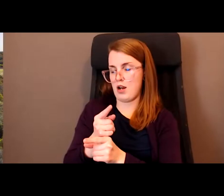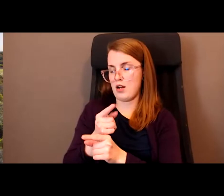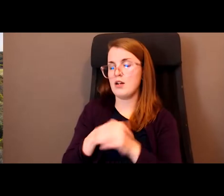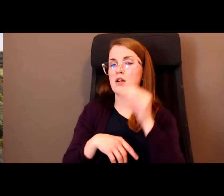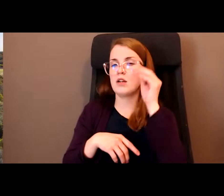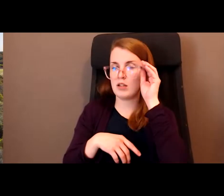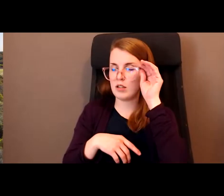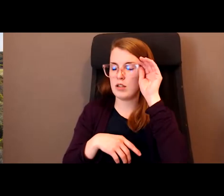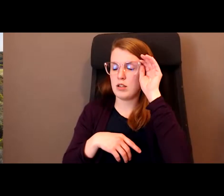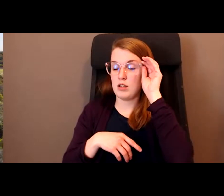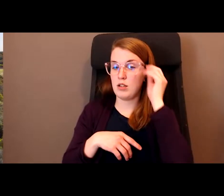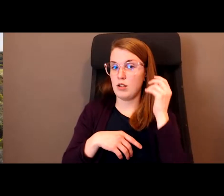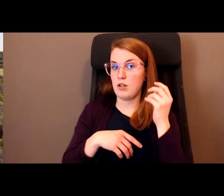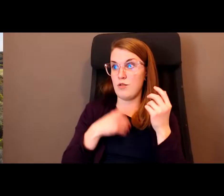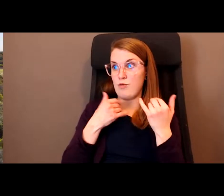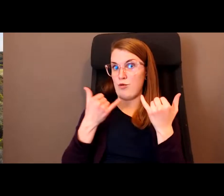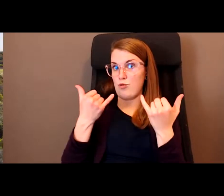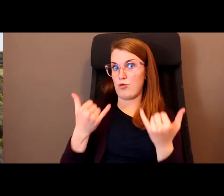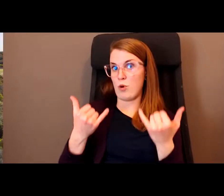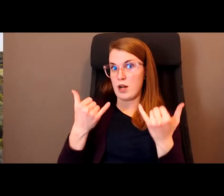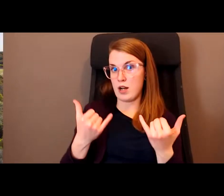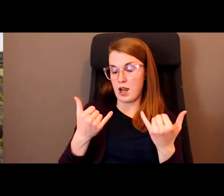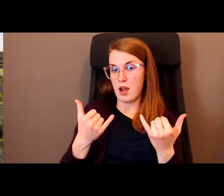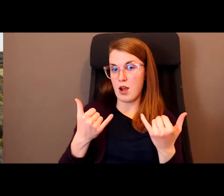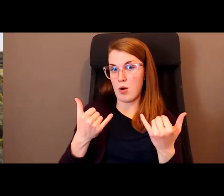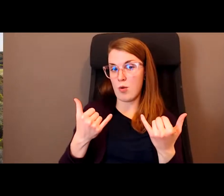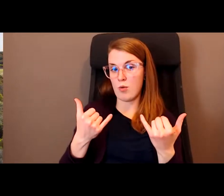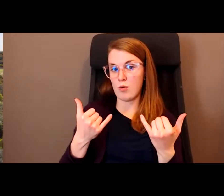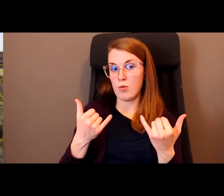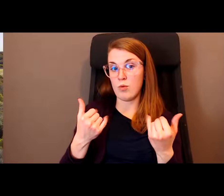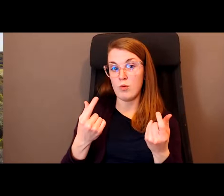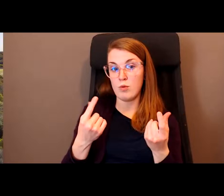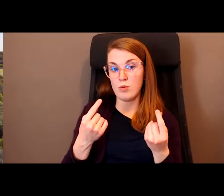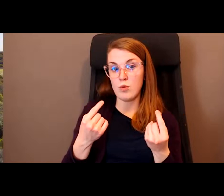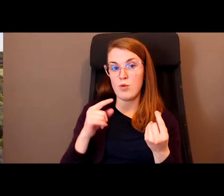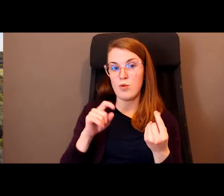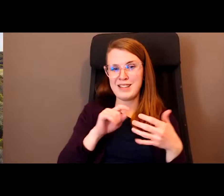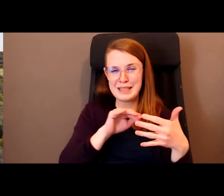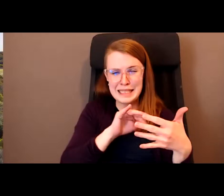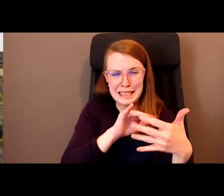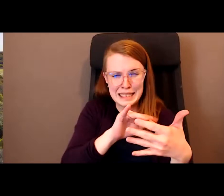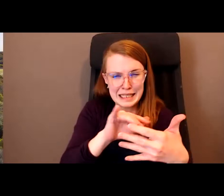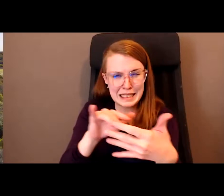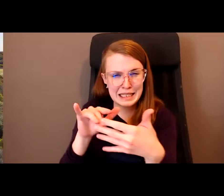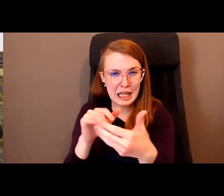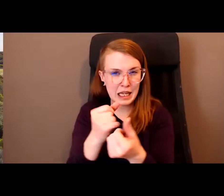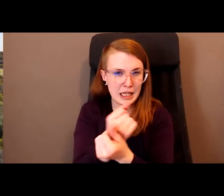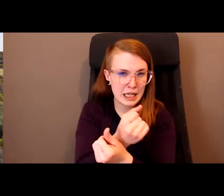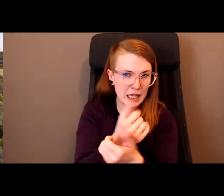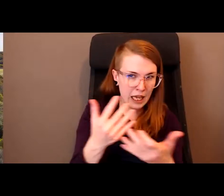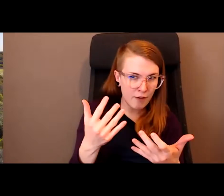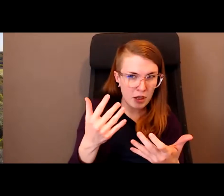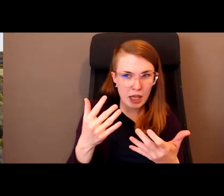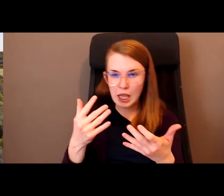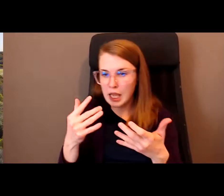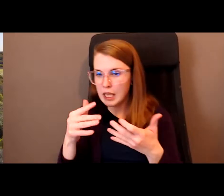to get to this point that we are today, we really studied the grades, the contours that are out there to see where it might make the